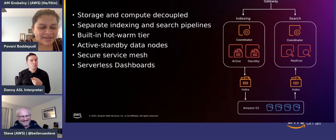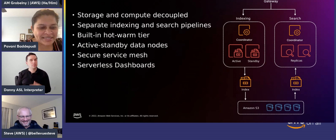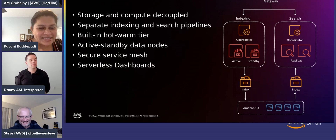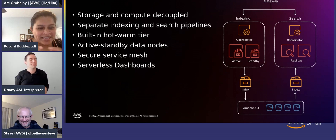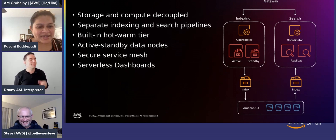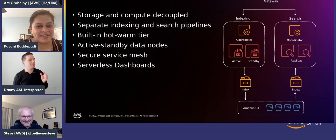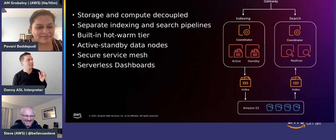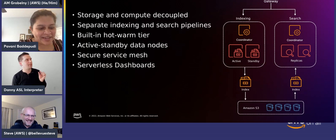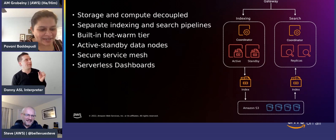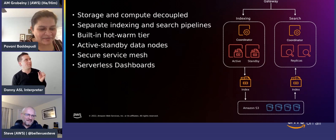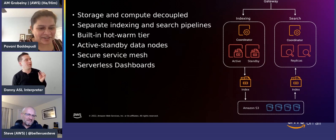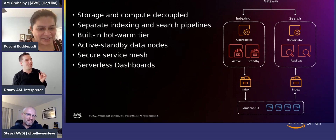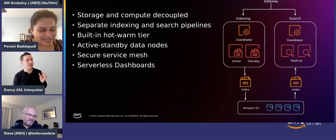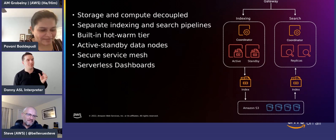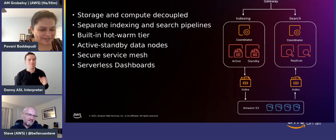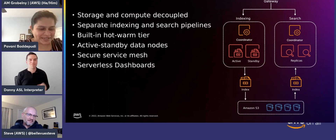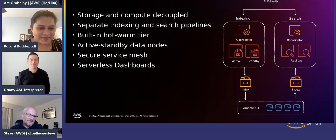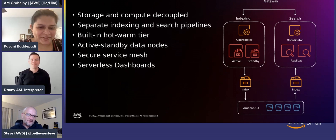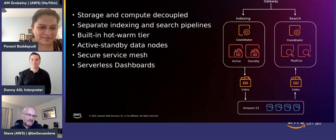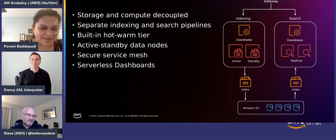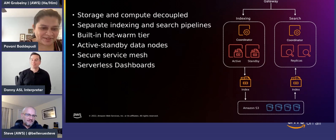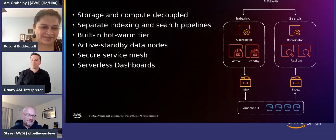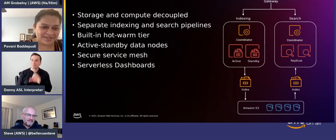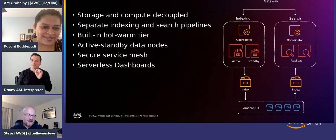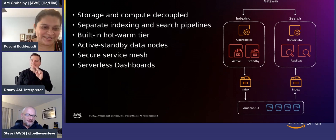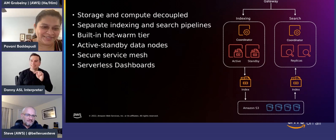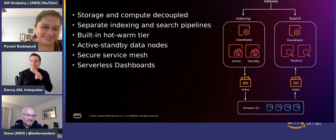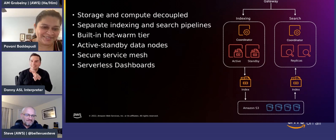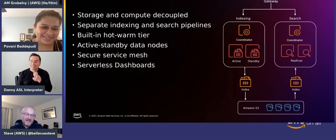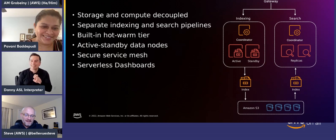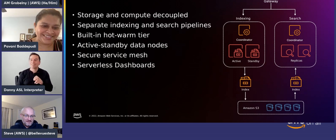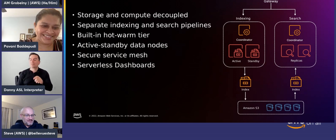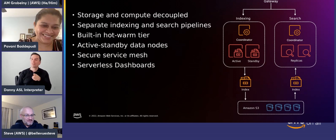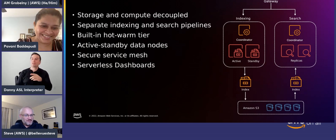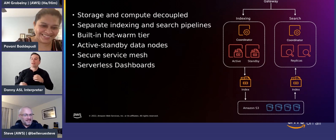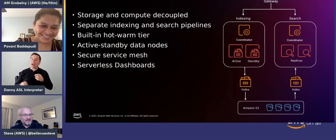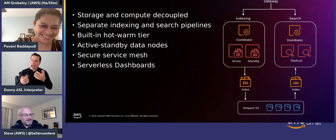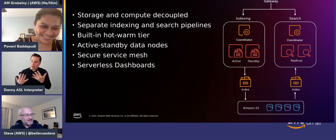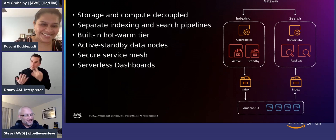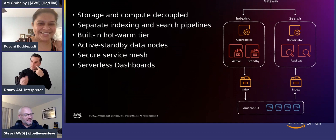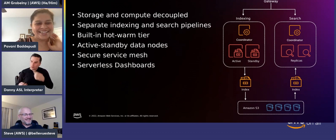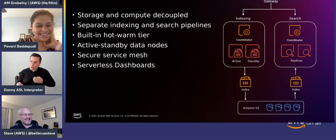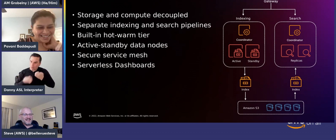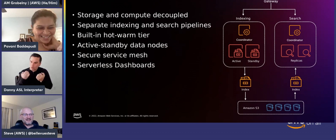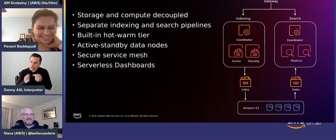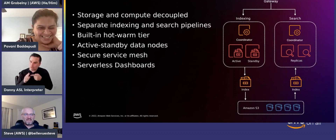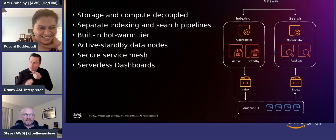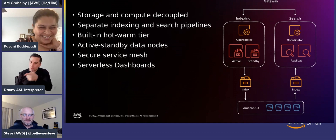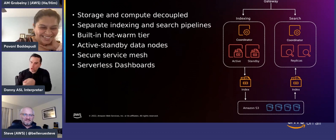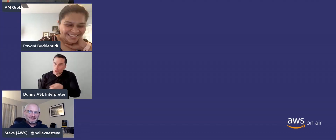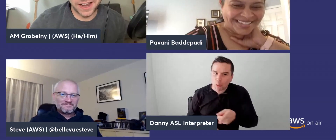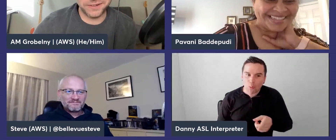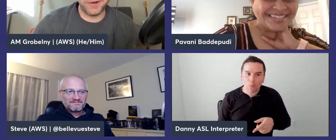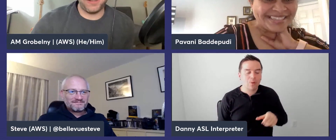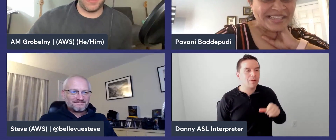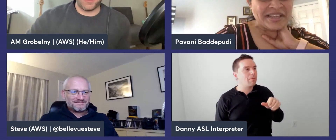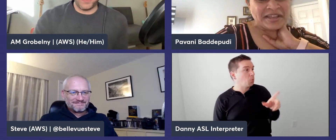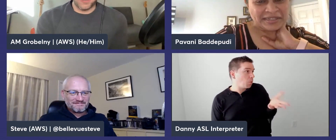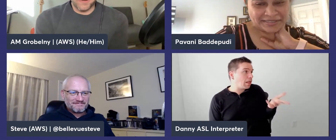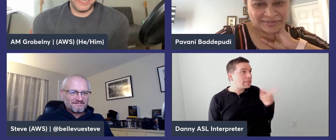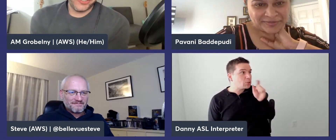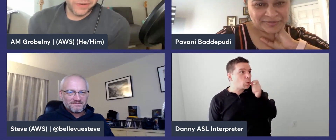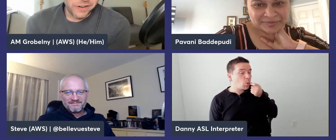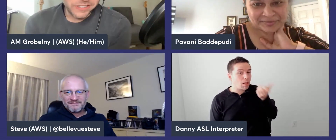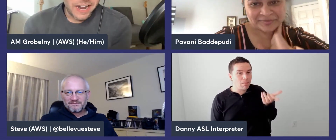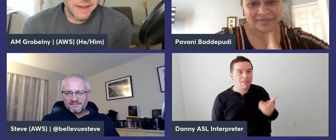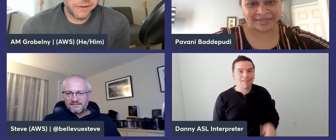right? But Steve, I'm waiting for those emotions from you. This is pretty cool. All right. Well, we are